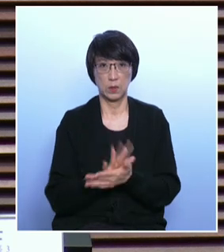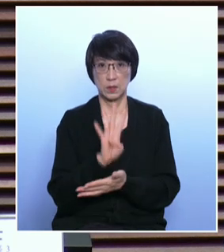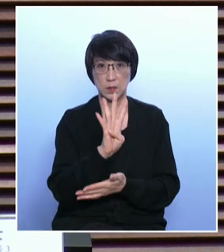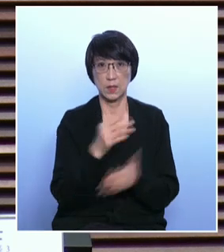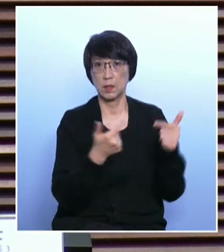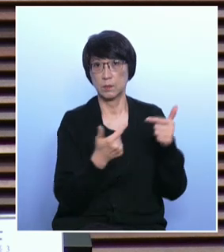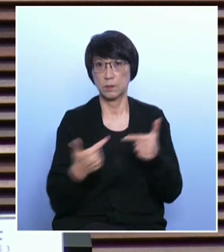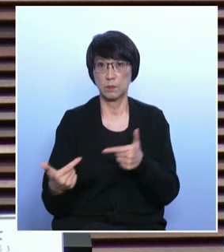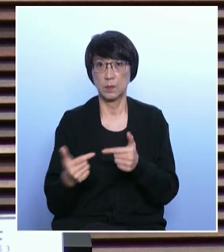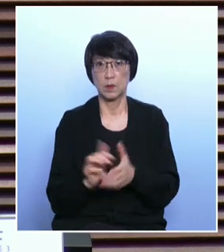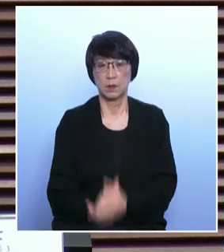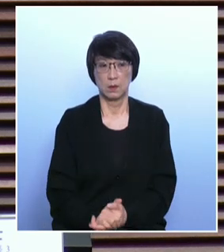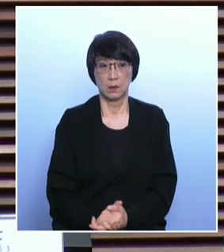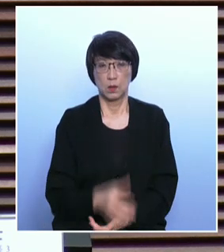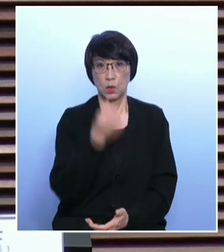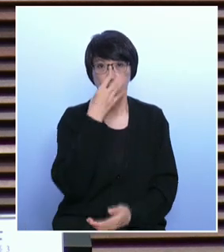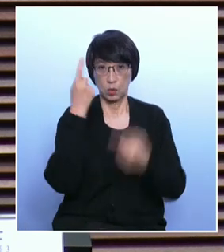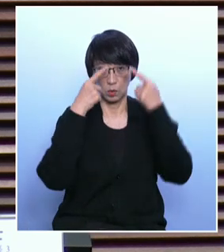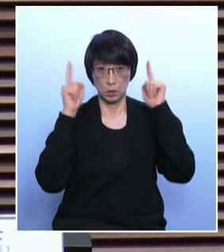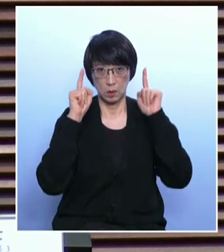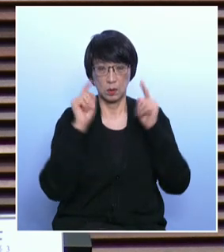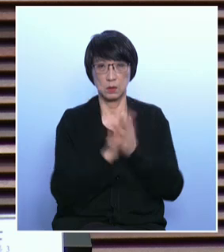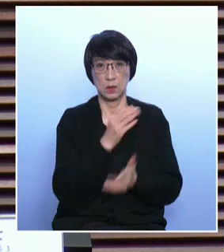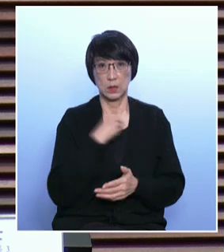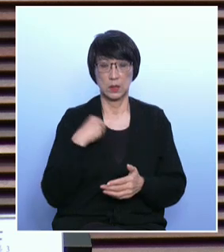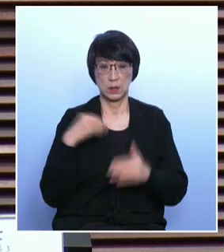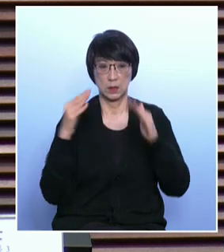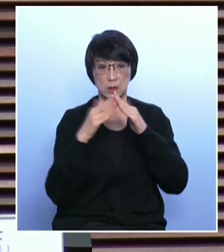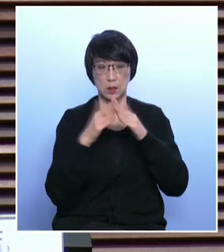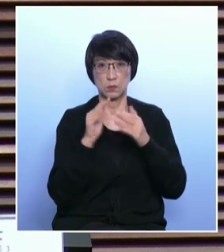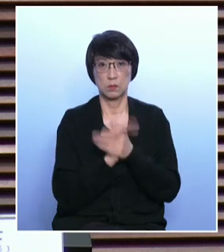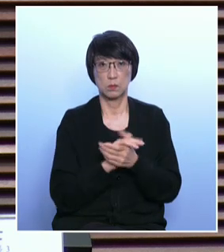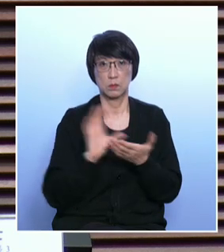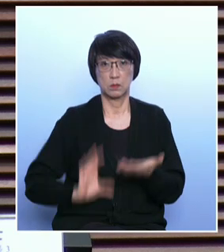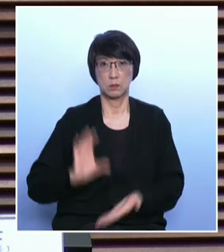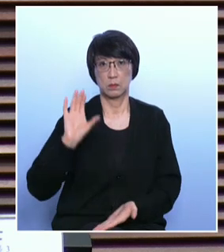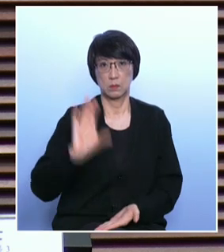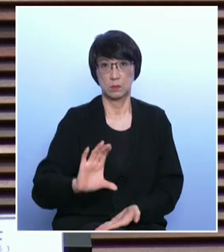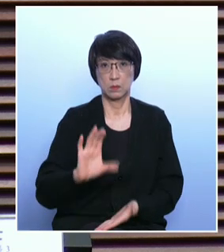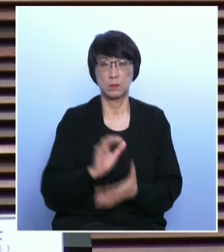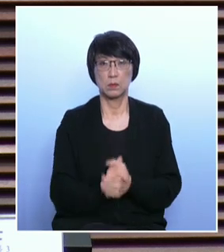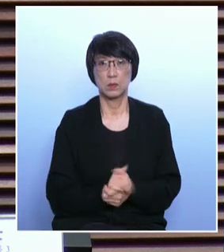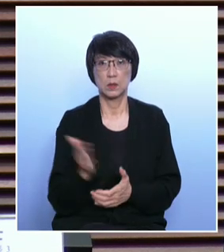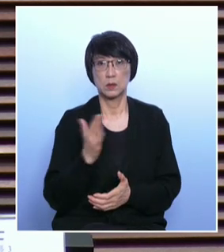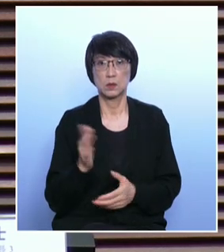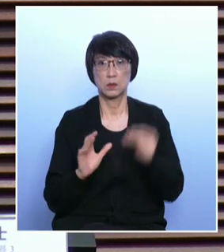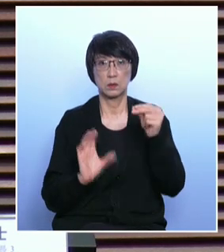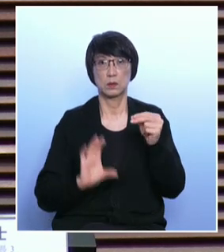In my answer to another member's question, in the past 4 years, especially for the School of Medicine,